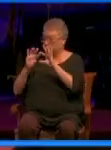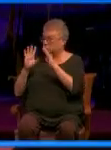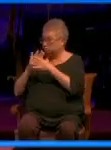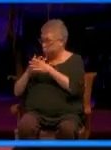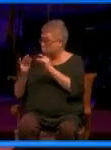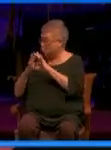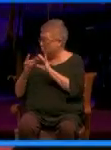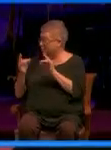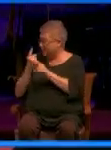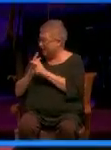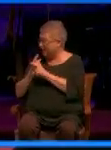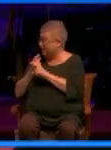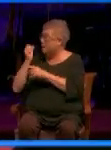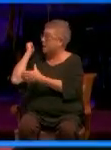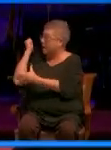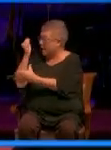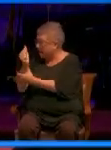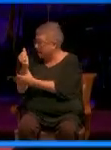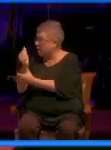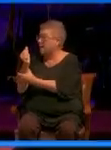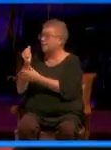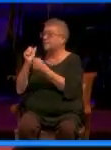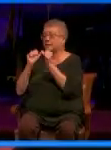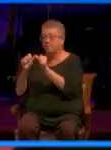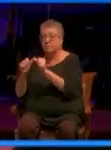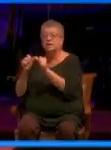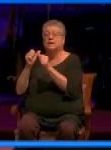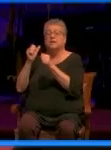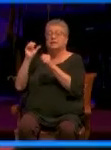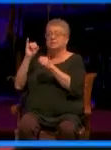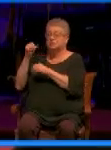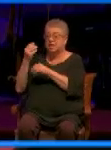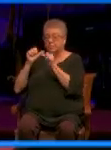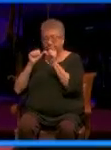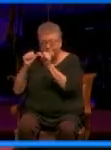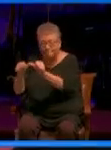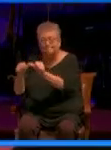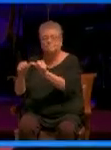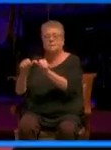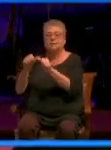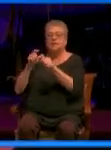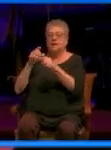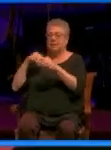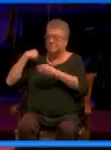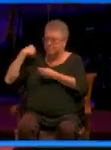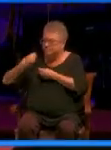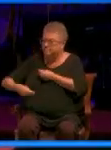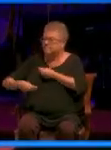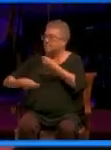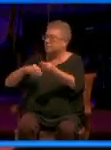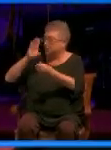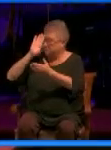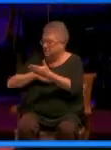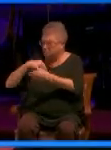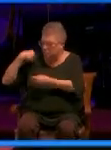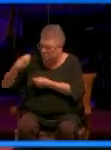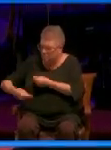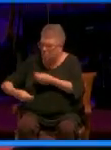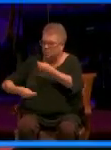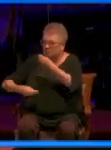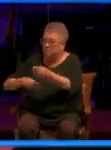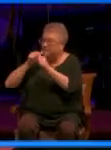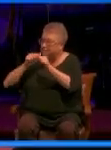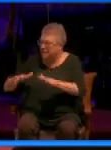family. Abraham carried it. Isaac carried it. Jacob will carry it. Then the sons of Jacob will carry it. And they will carry that